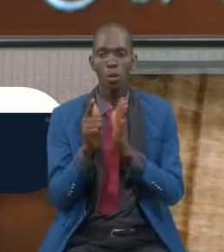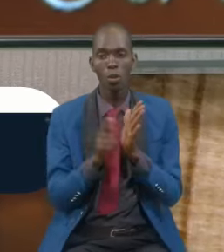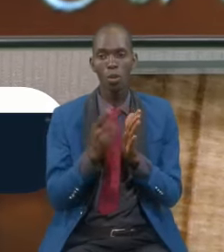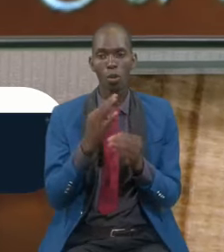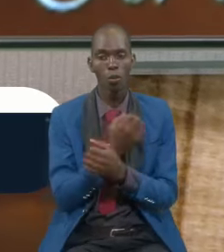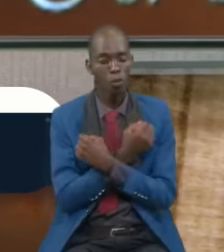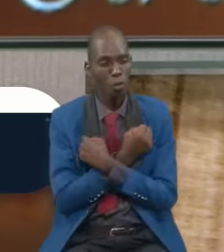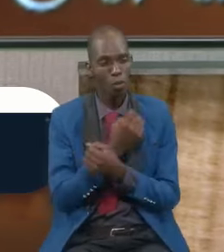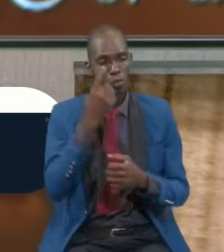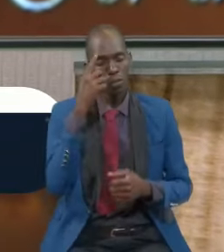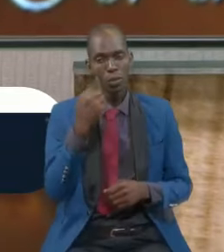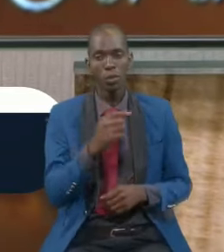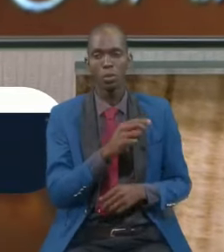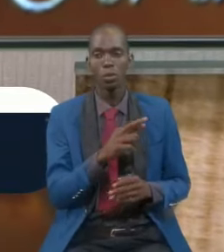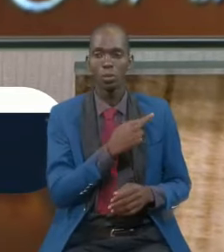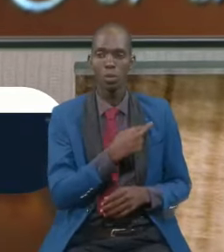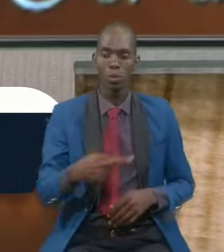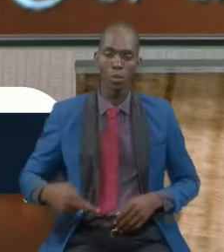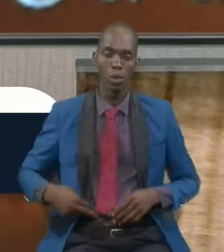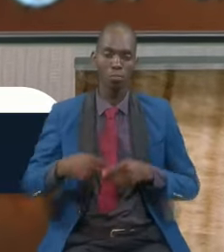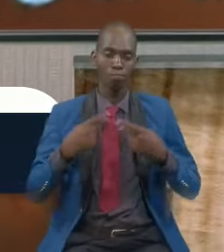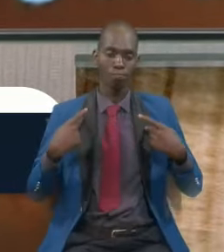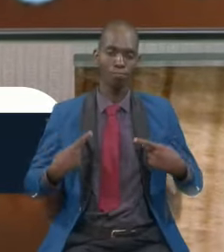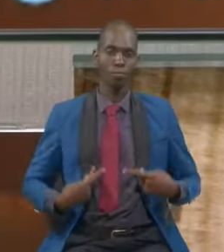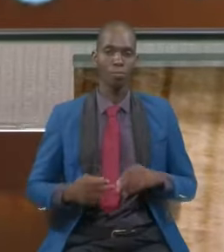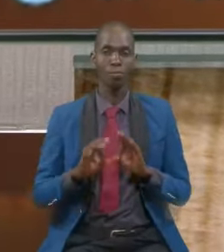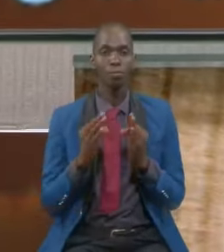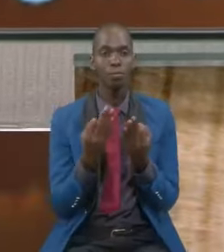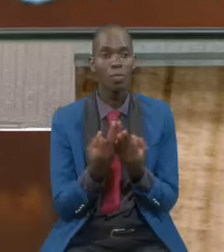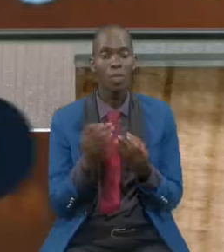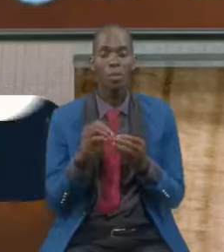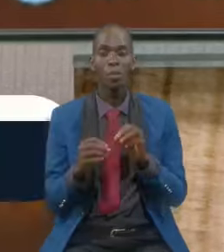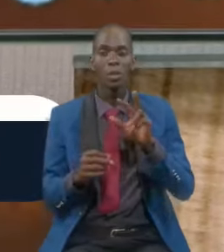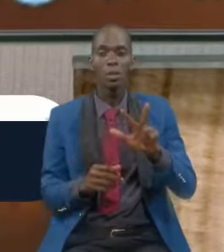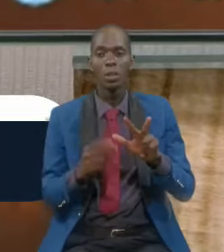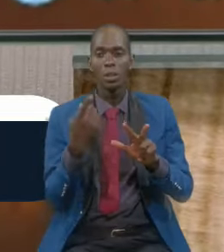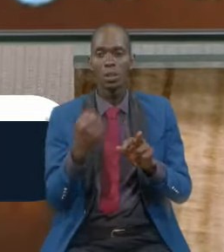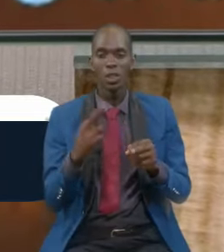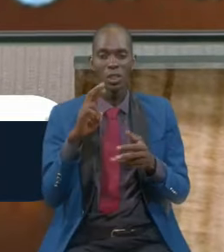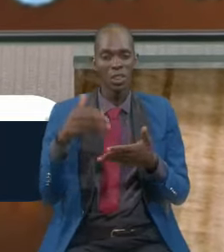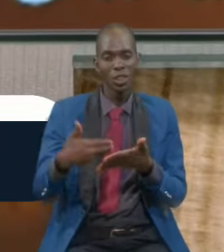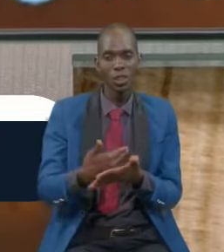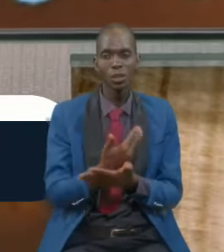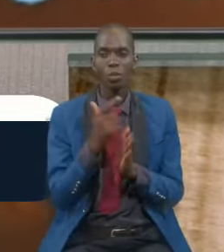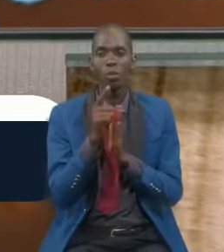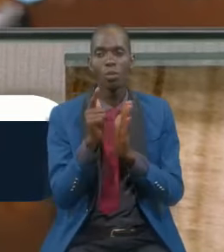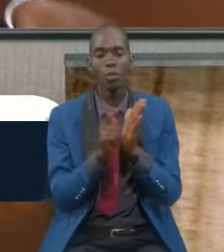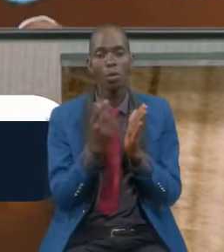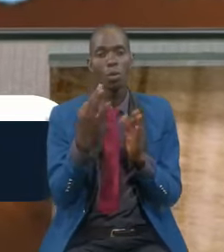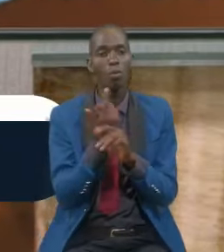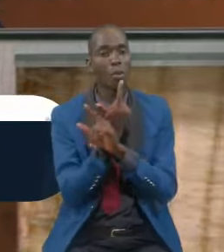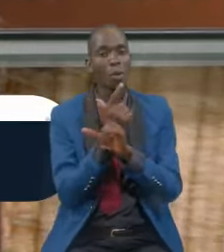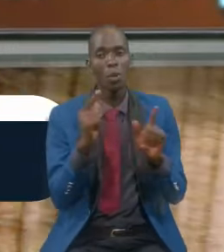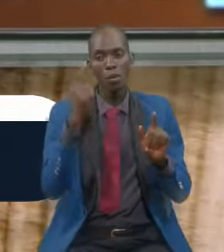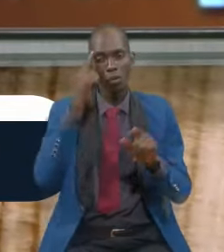the royal priesthood. And then number three is the renewed law of liberty for